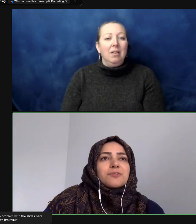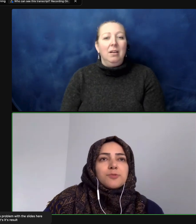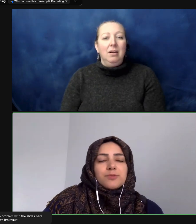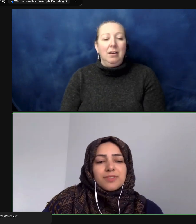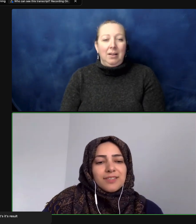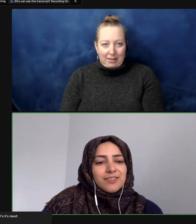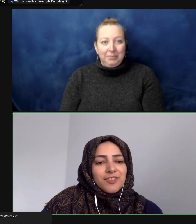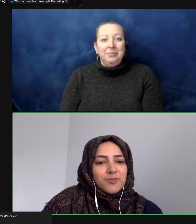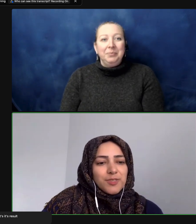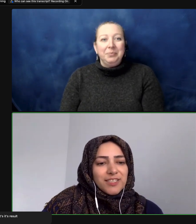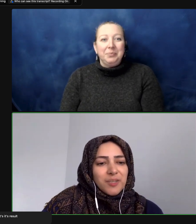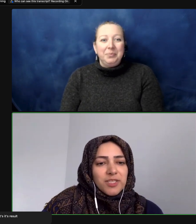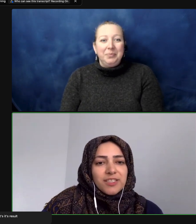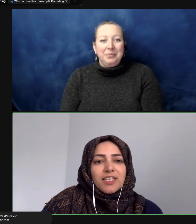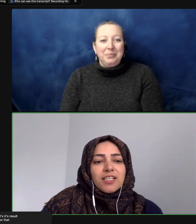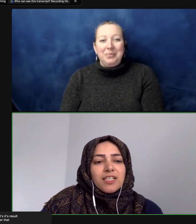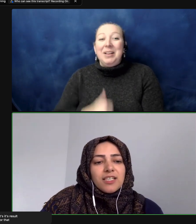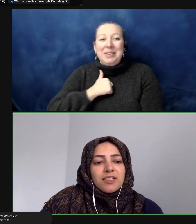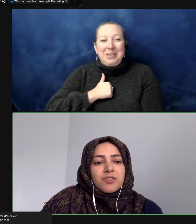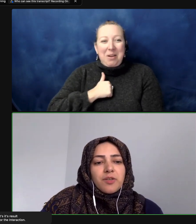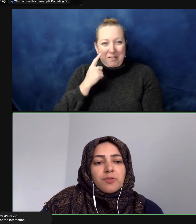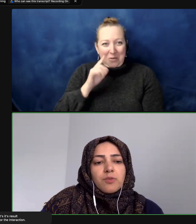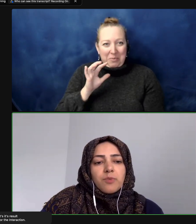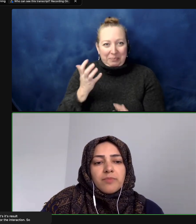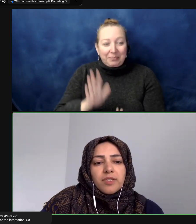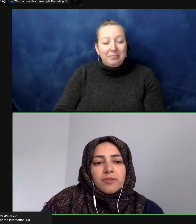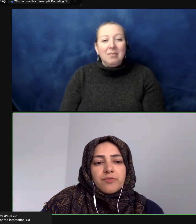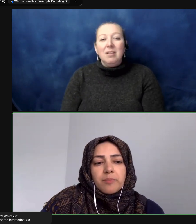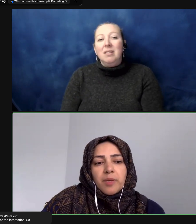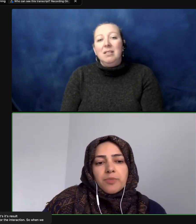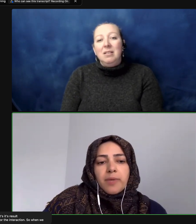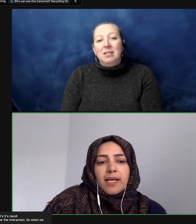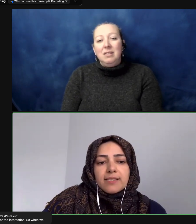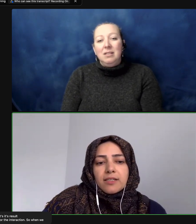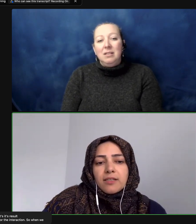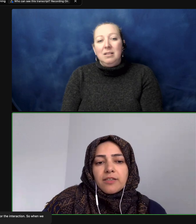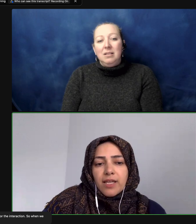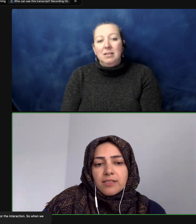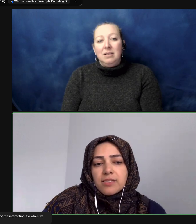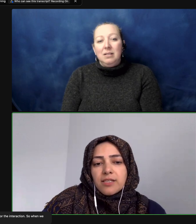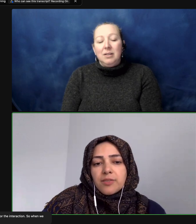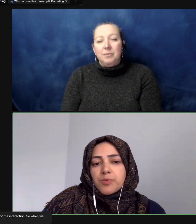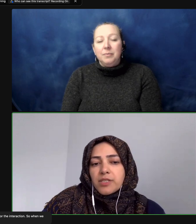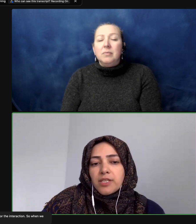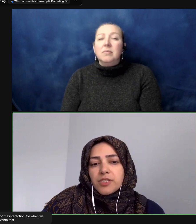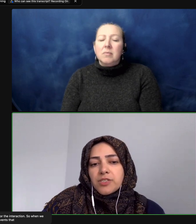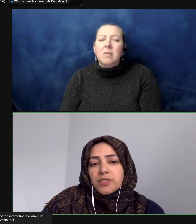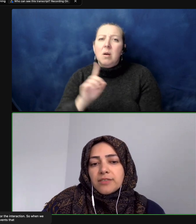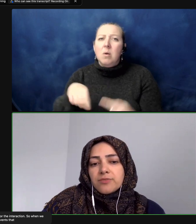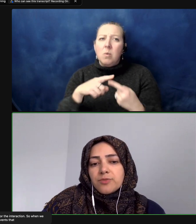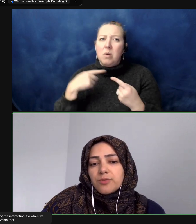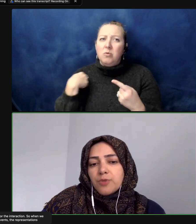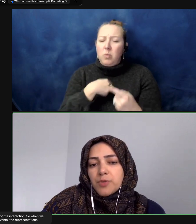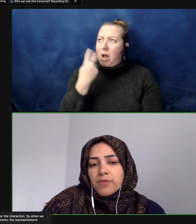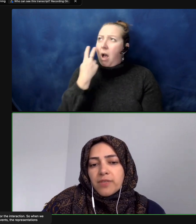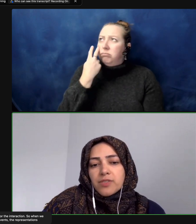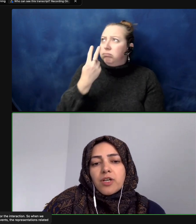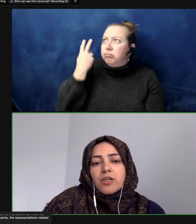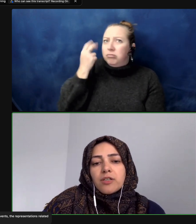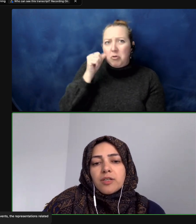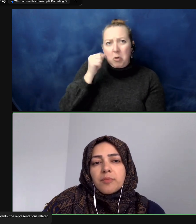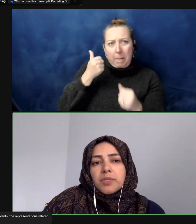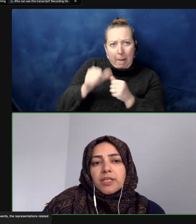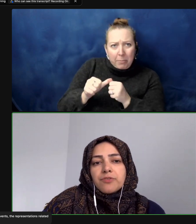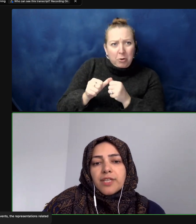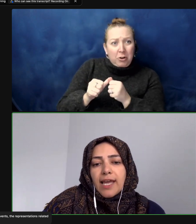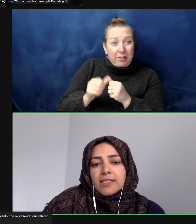Yes, cool. Sorry for the interruption. So when we remember past events, the representations related to those events